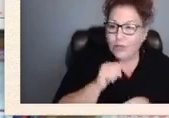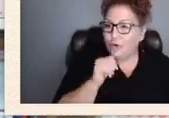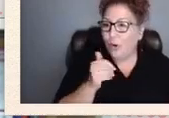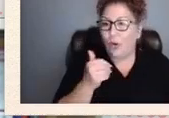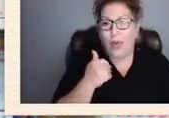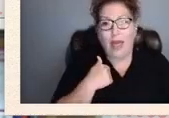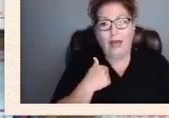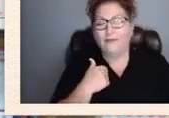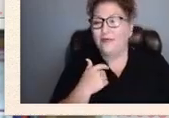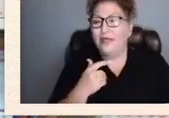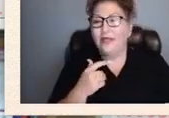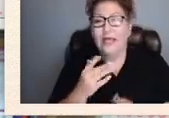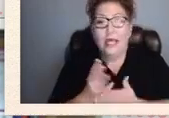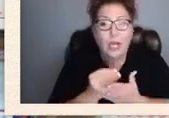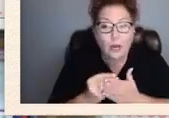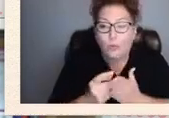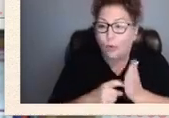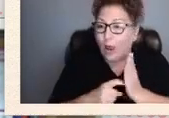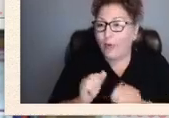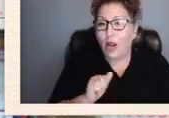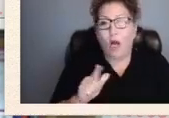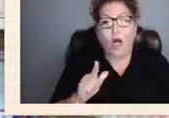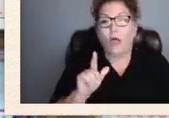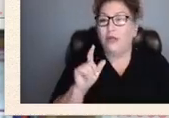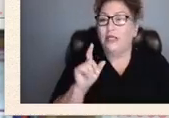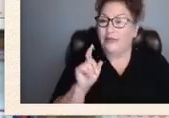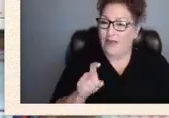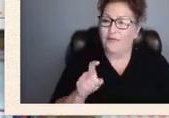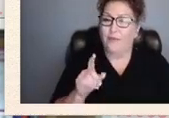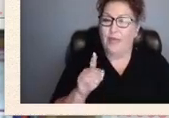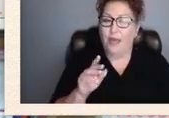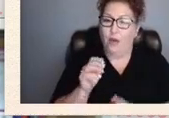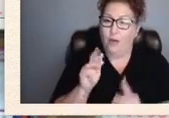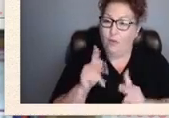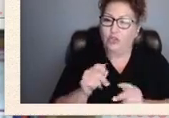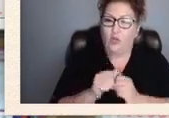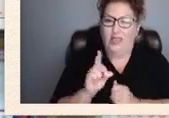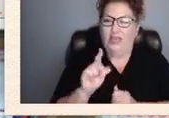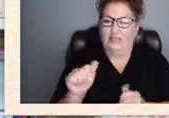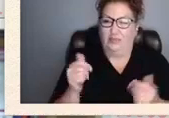requirement. All you have to be is an individual with a disability.